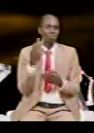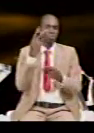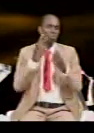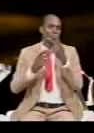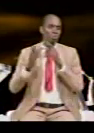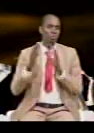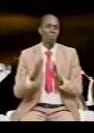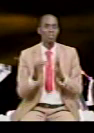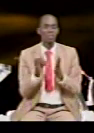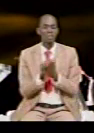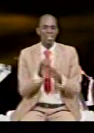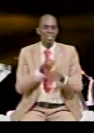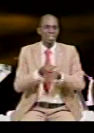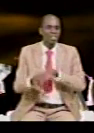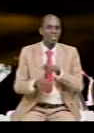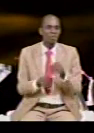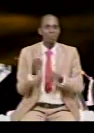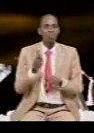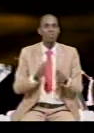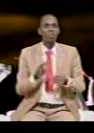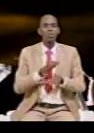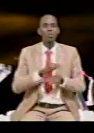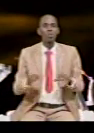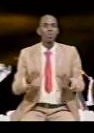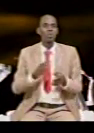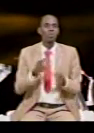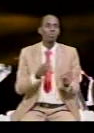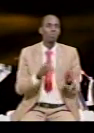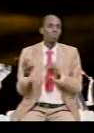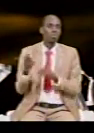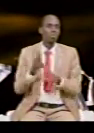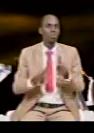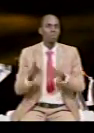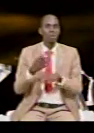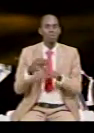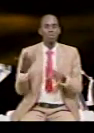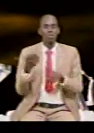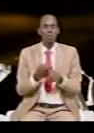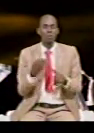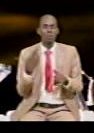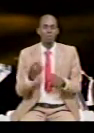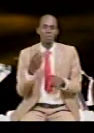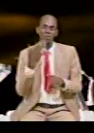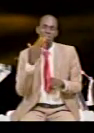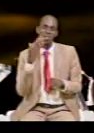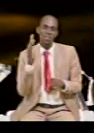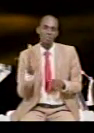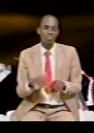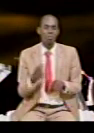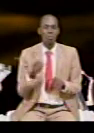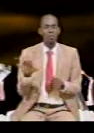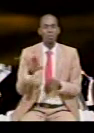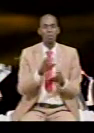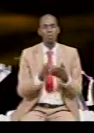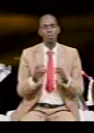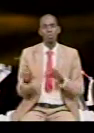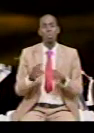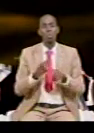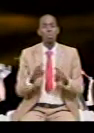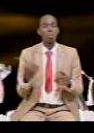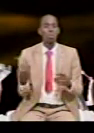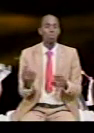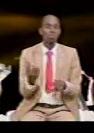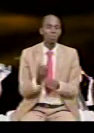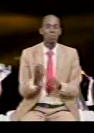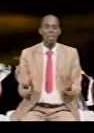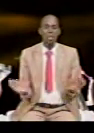people, they don't turn them away from the evil of their doings. They rather encourage them in the evil of their doings,